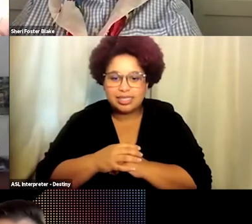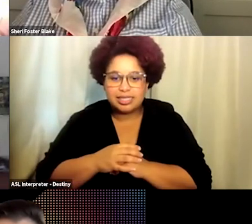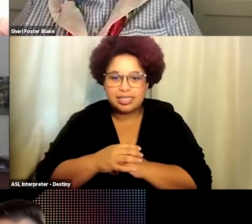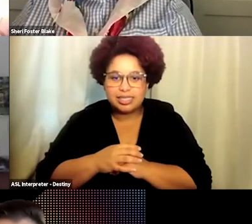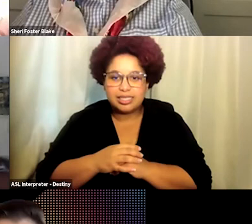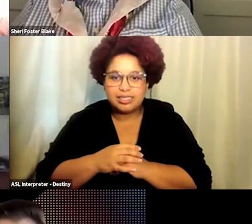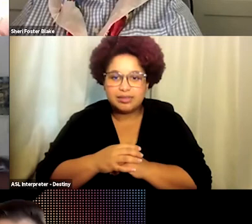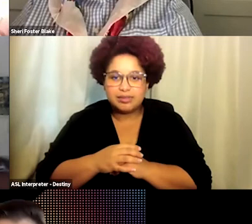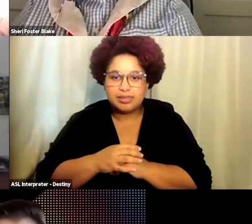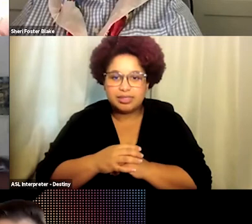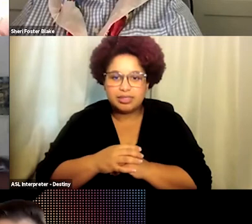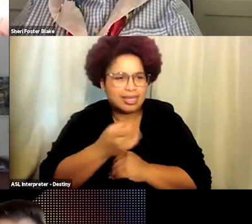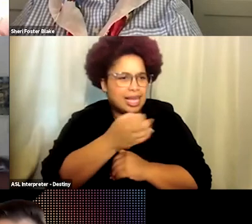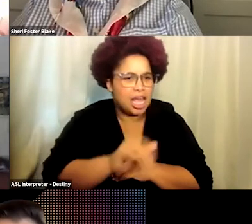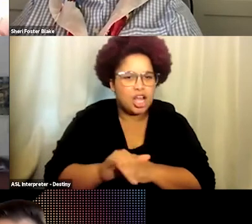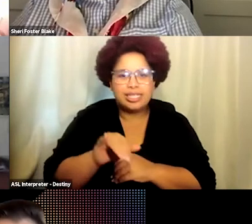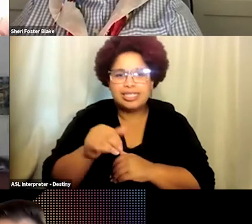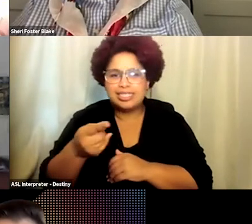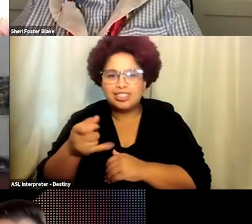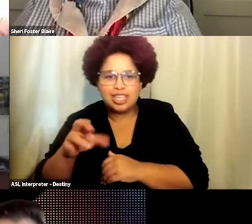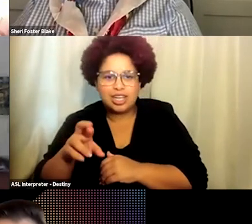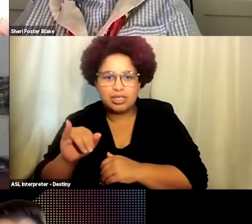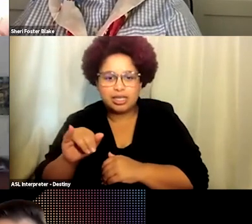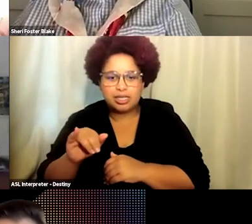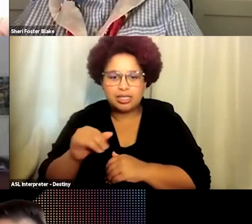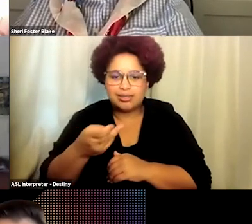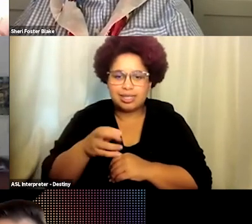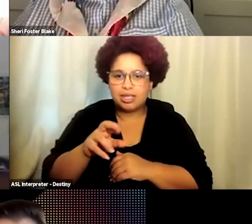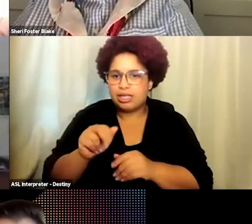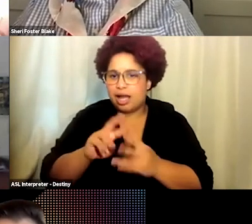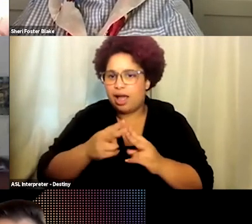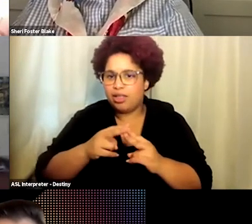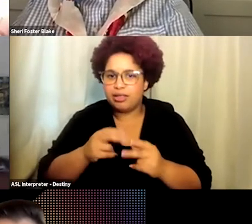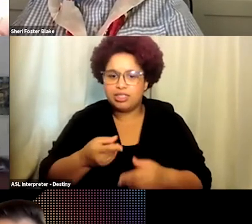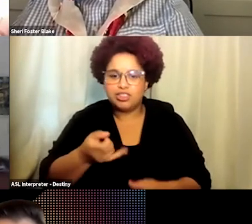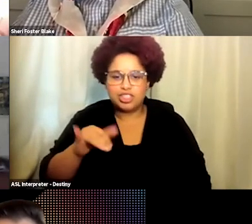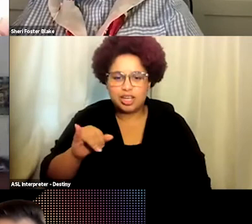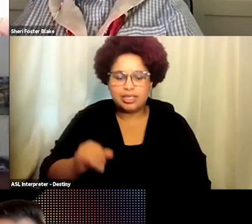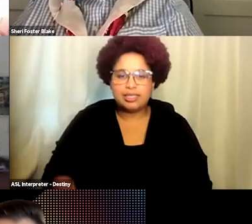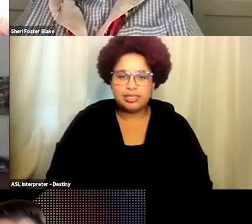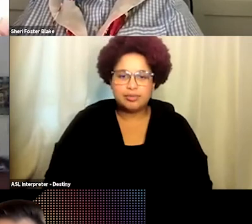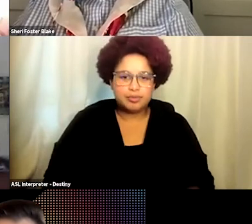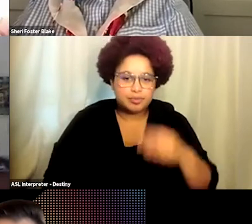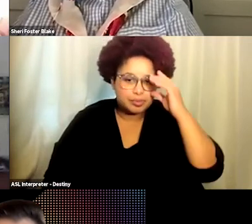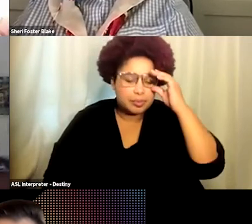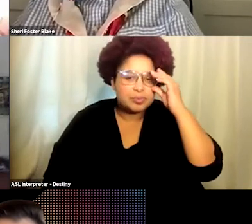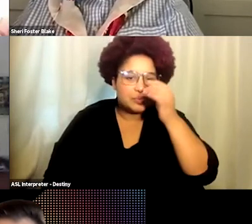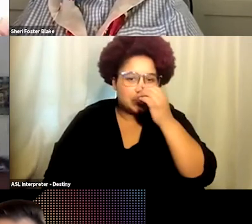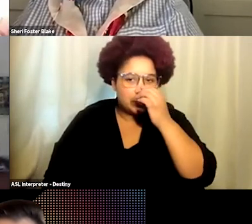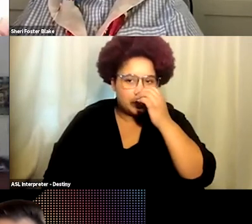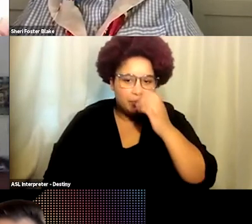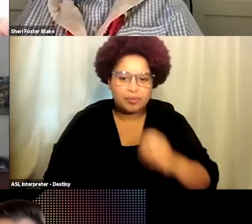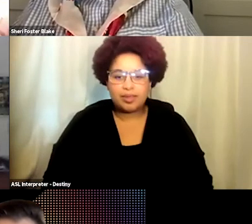Harry, or did you say Harry or Jerry? Oh, I could go to Harry, but I could go to Geri. No, go to if you Jerry. want. Go Geri, to Jerry, please. Get off